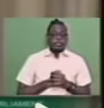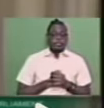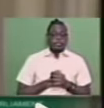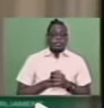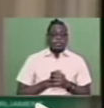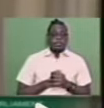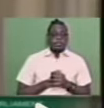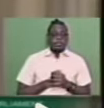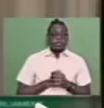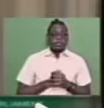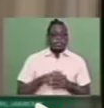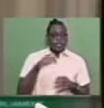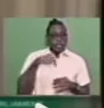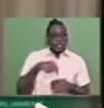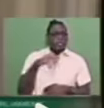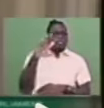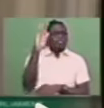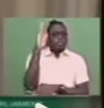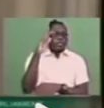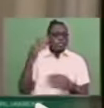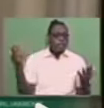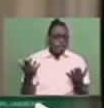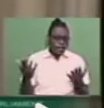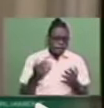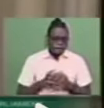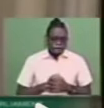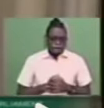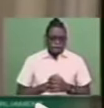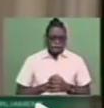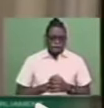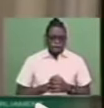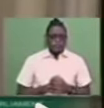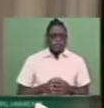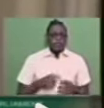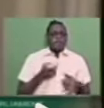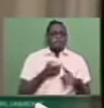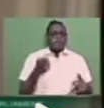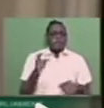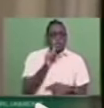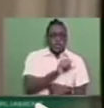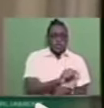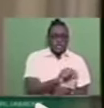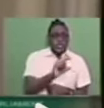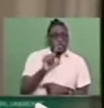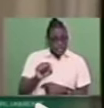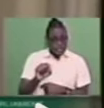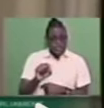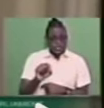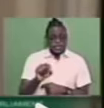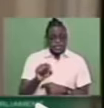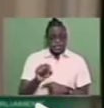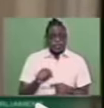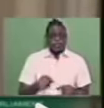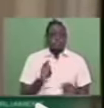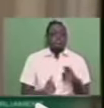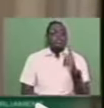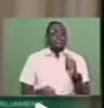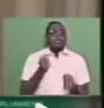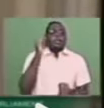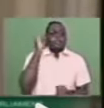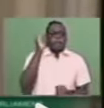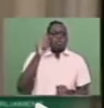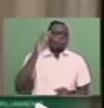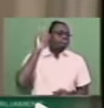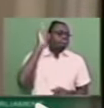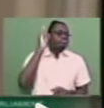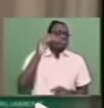did promise us that in 2020, our nation would be a developed country. Well,